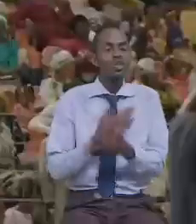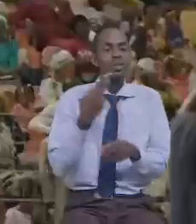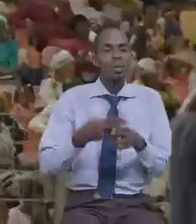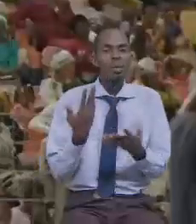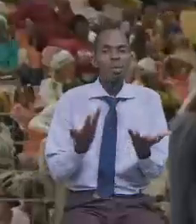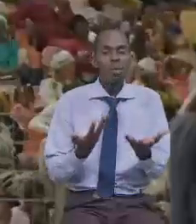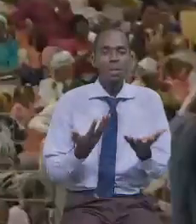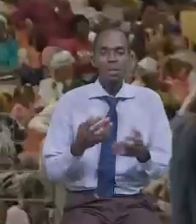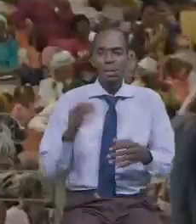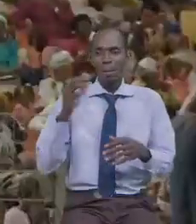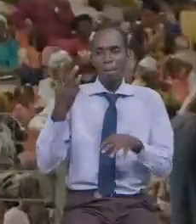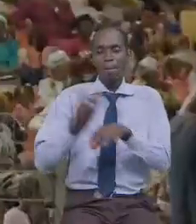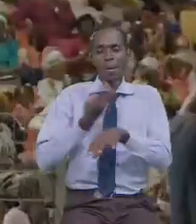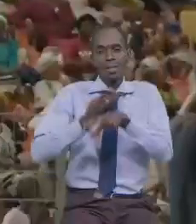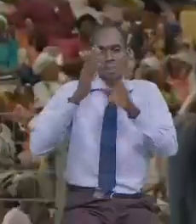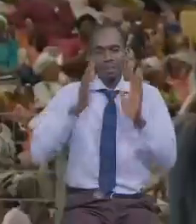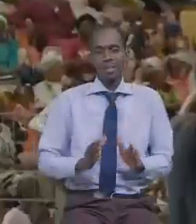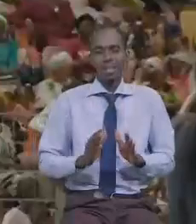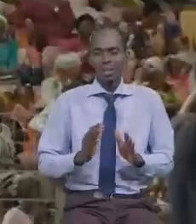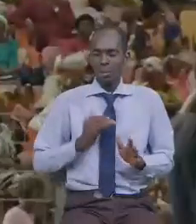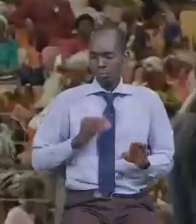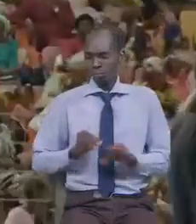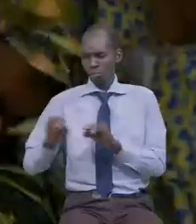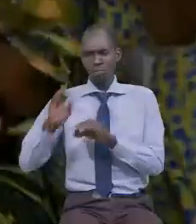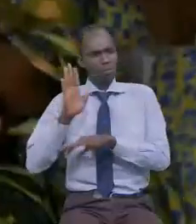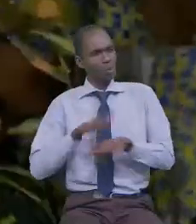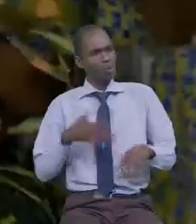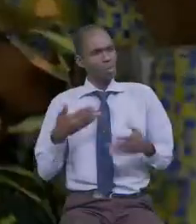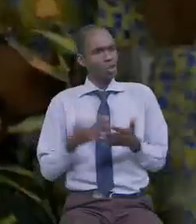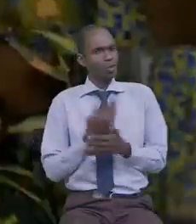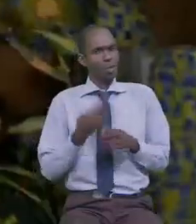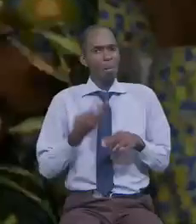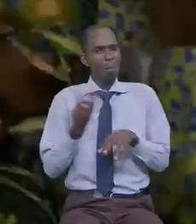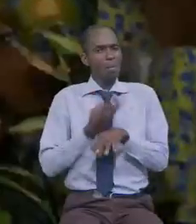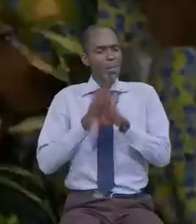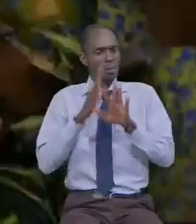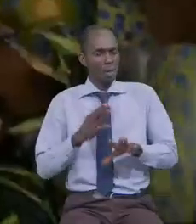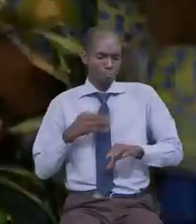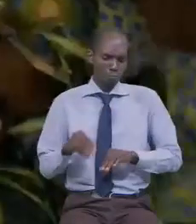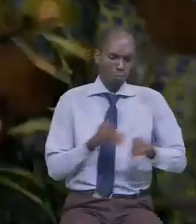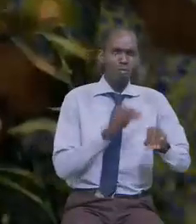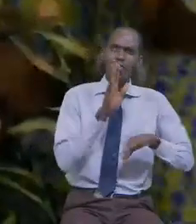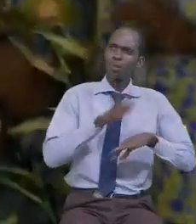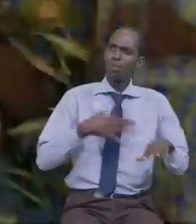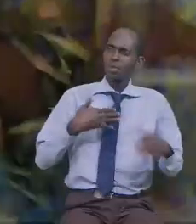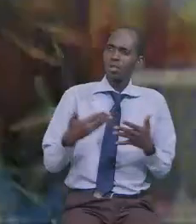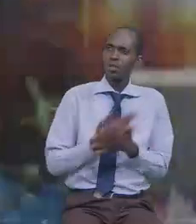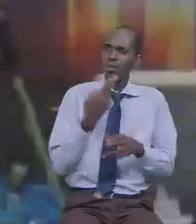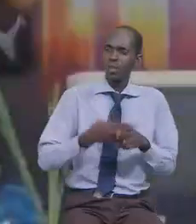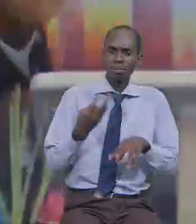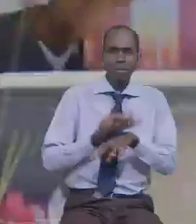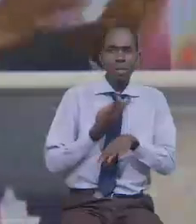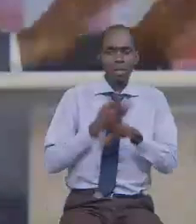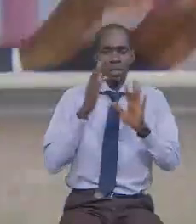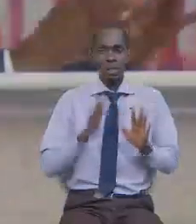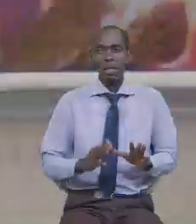I come that way, mathematician. And since the teacher said so, and my classmates said so, and